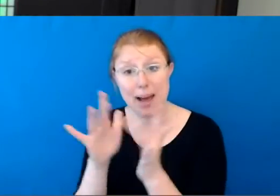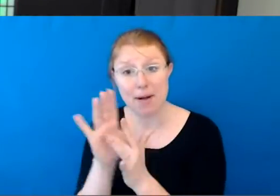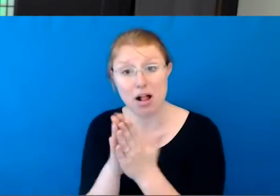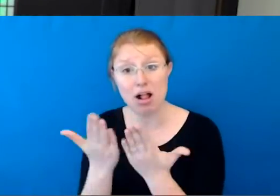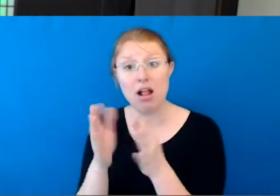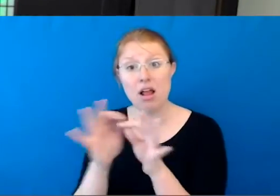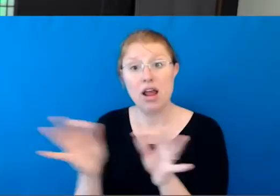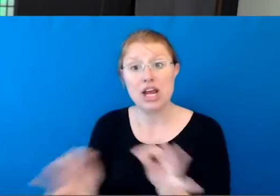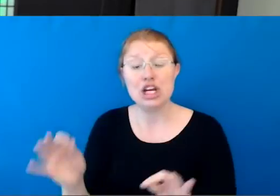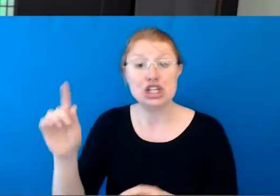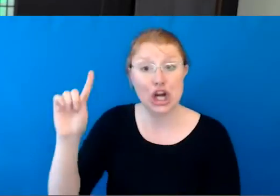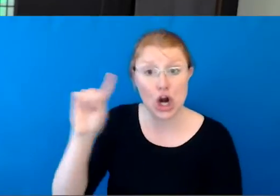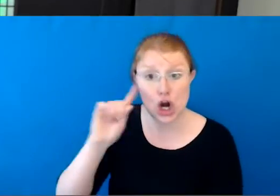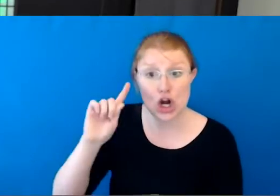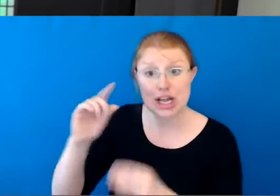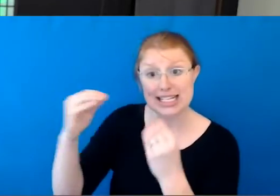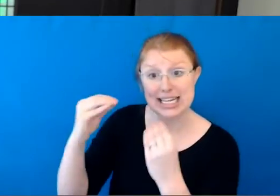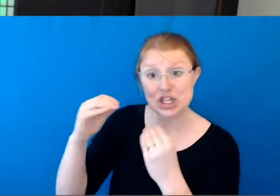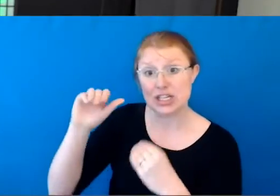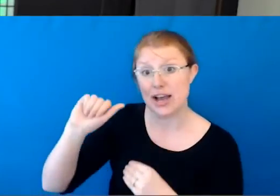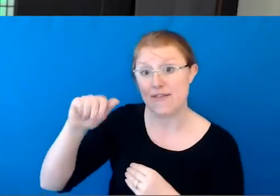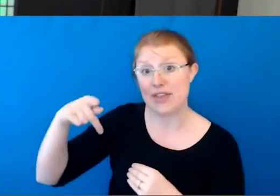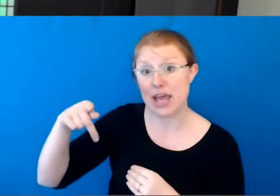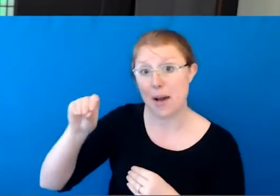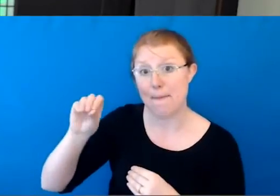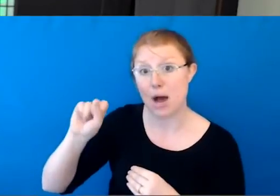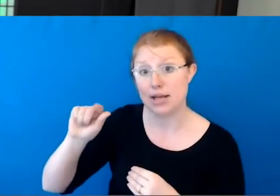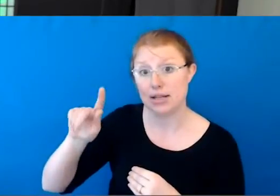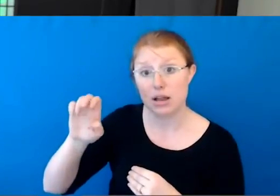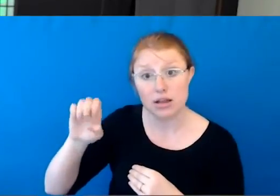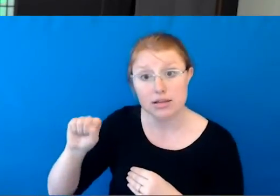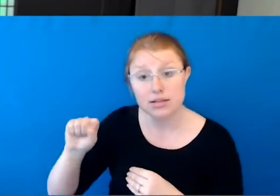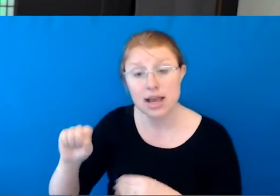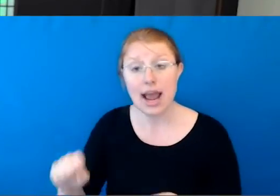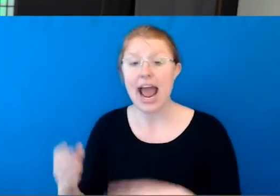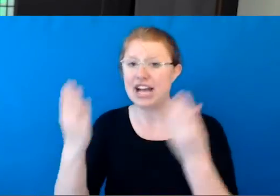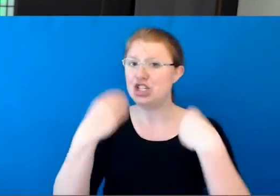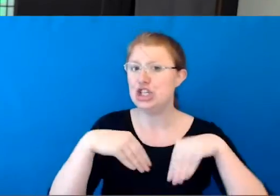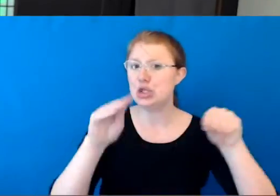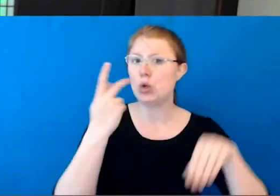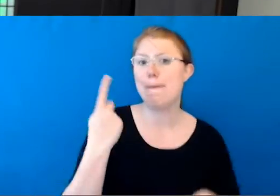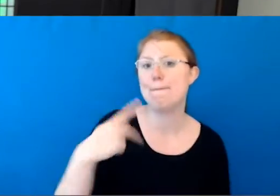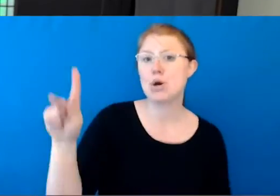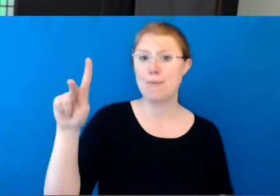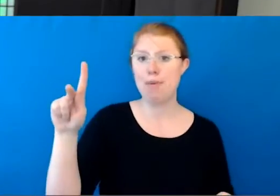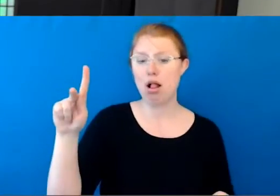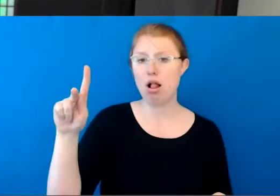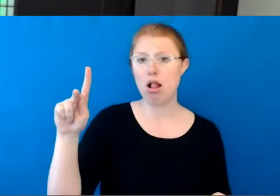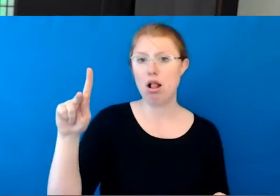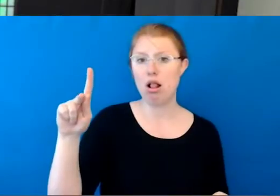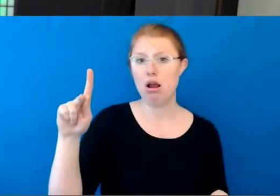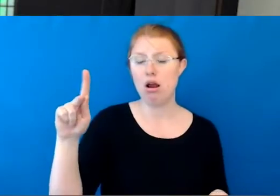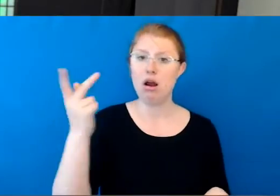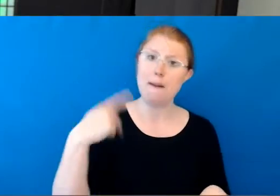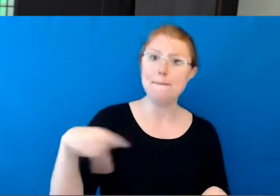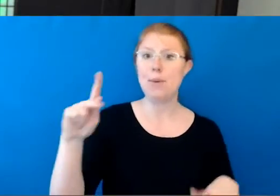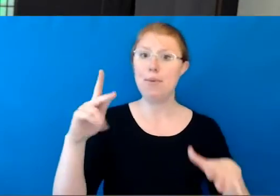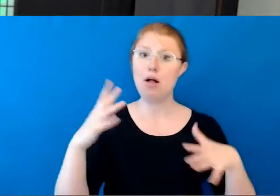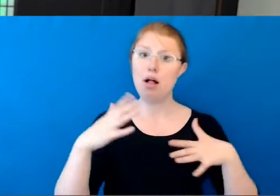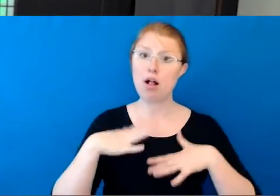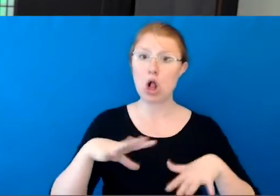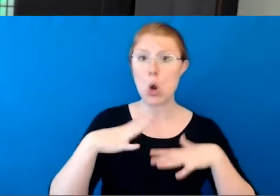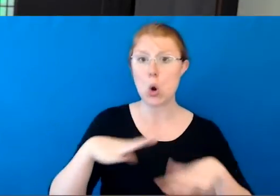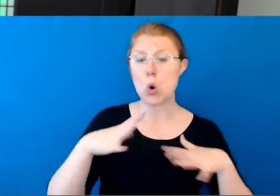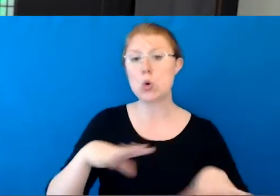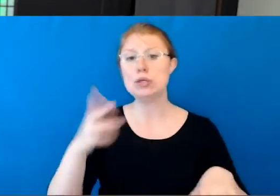linens and purple to be able to sell. Some wives and some mothers are very, very industrious. Lydia, remember in the book of Acts, she